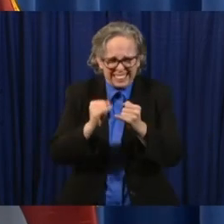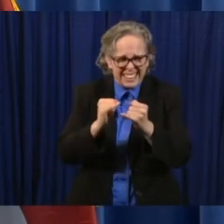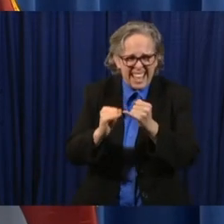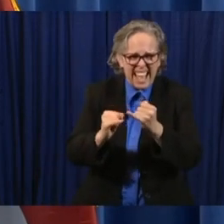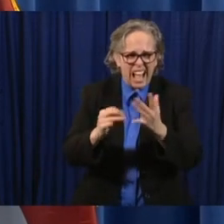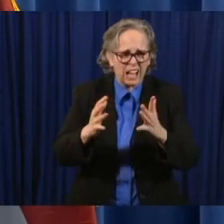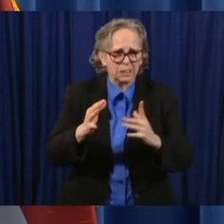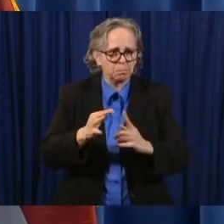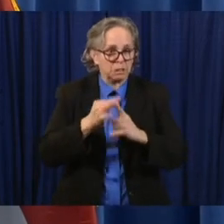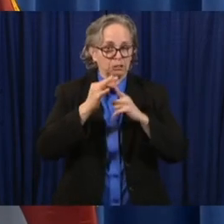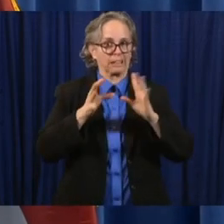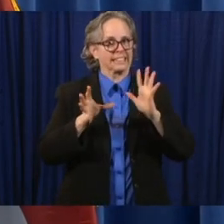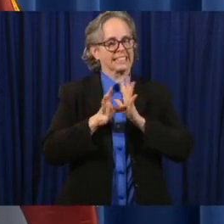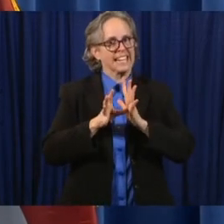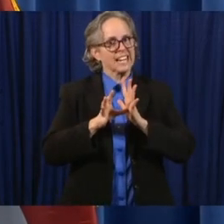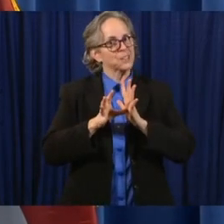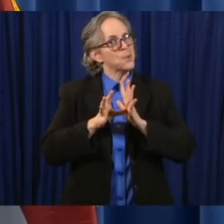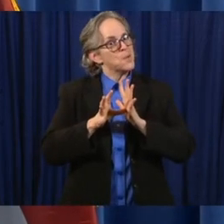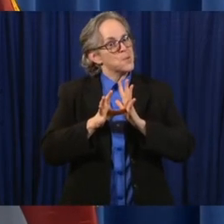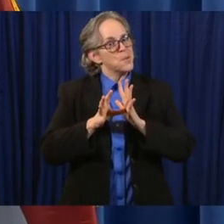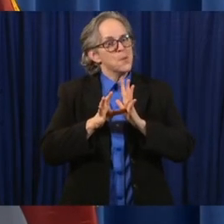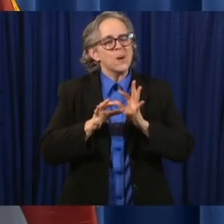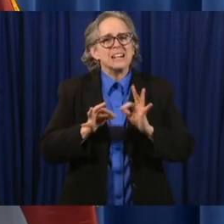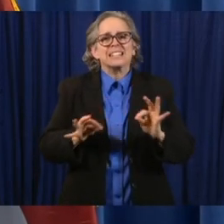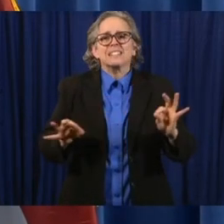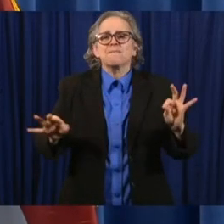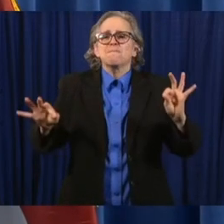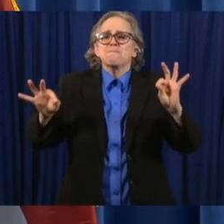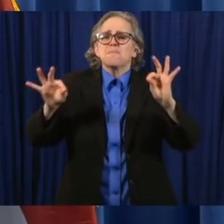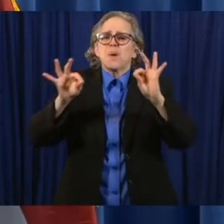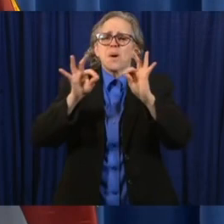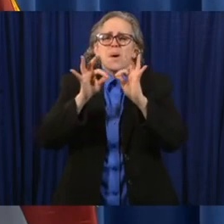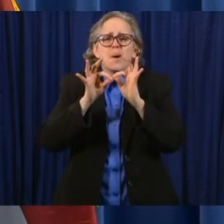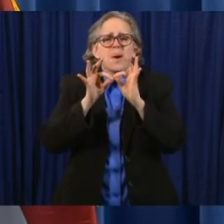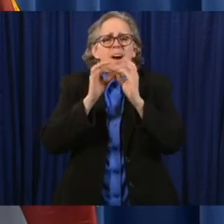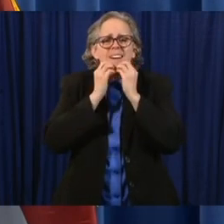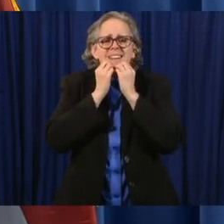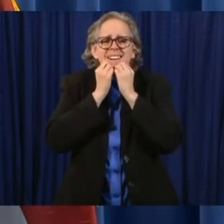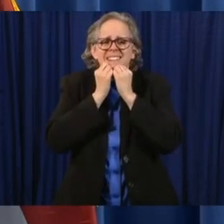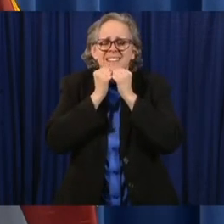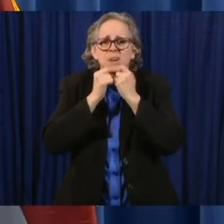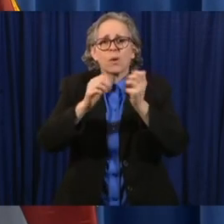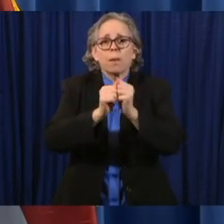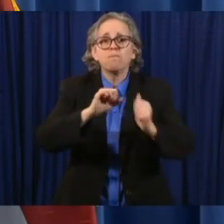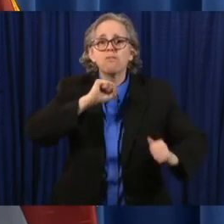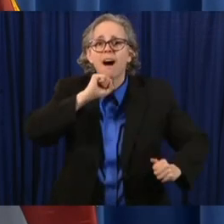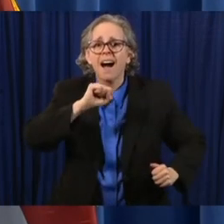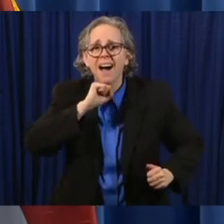seniors, is particularly important. The prom,